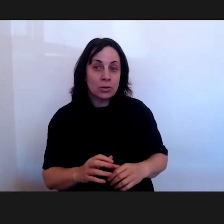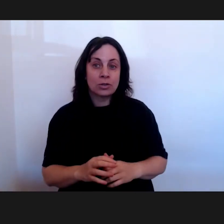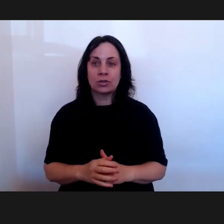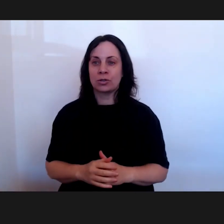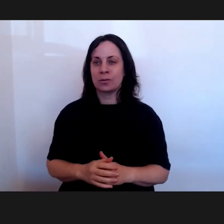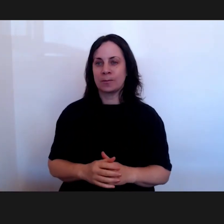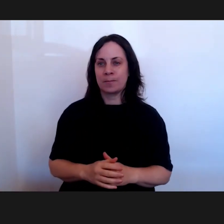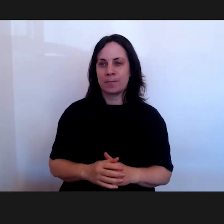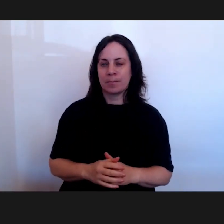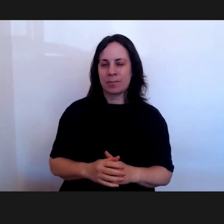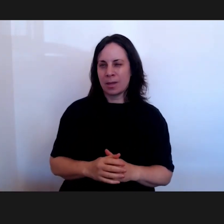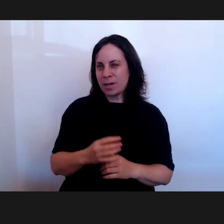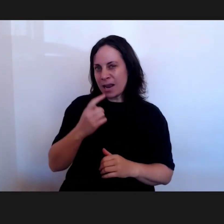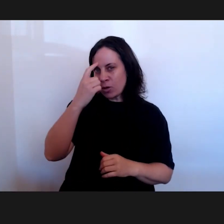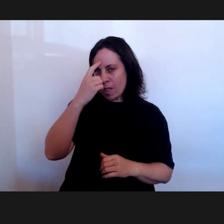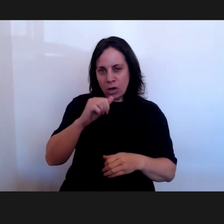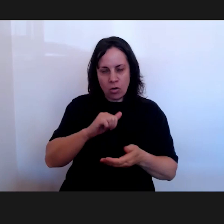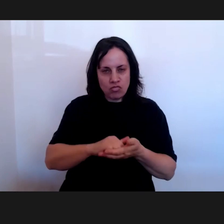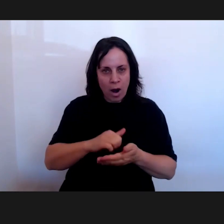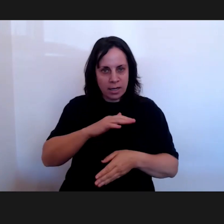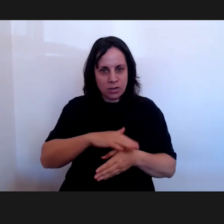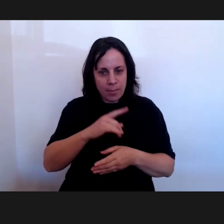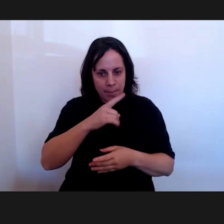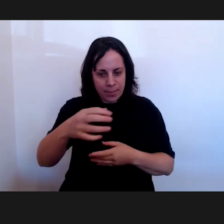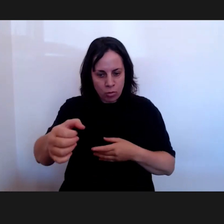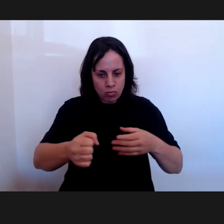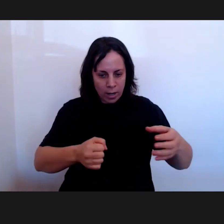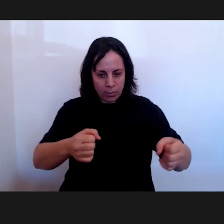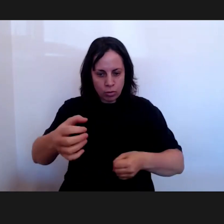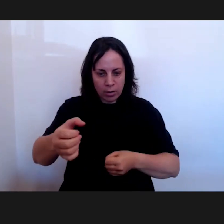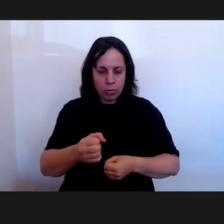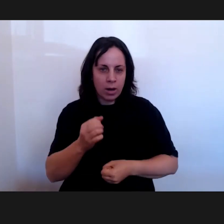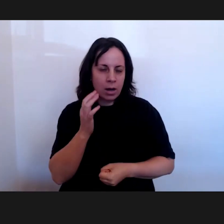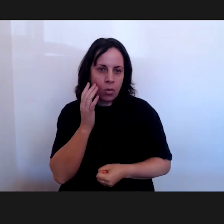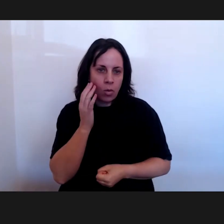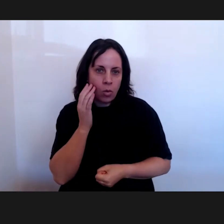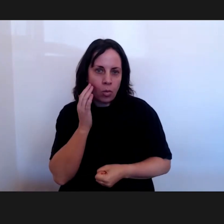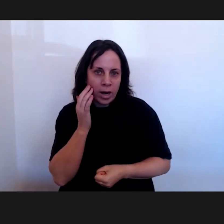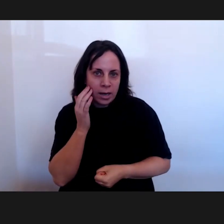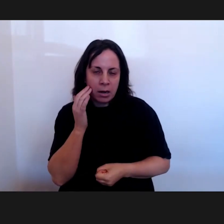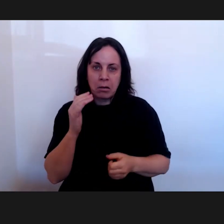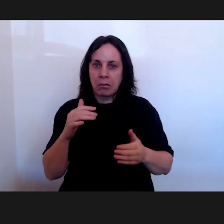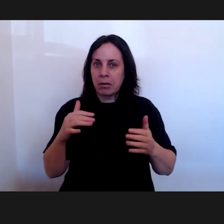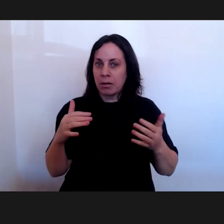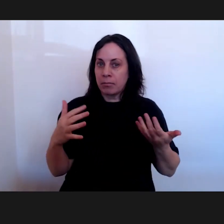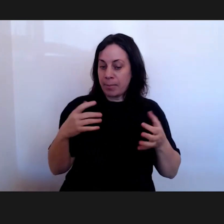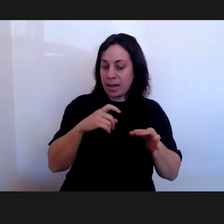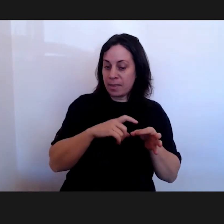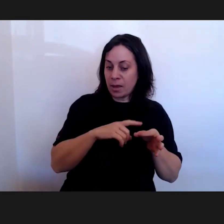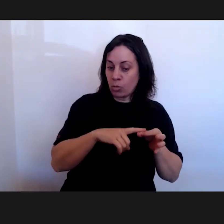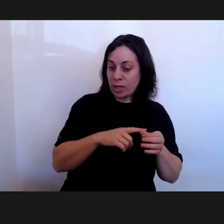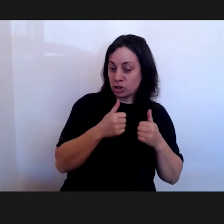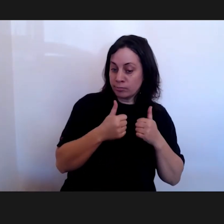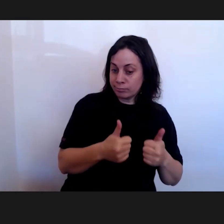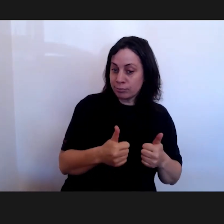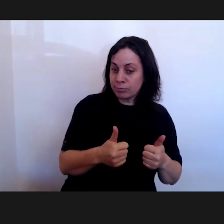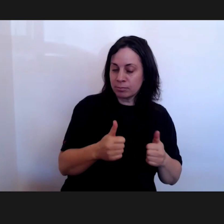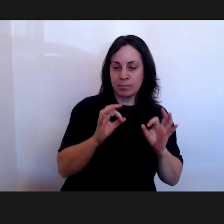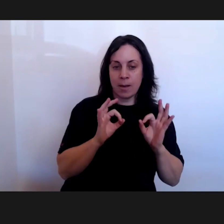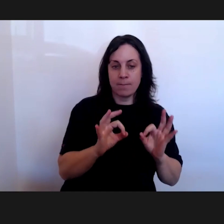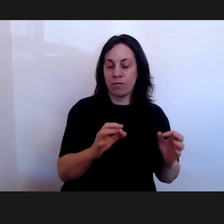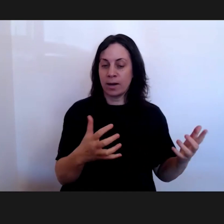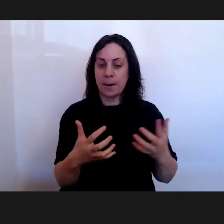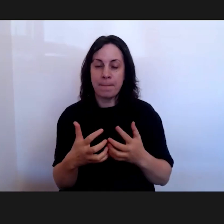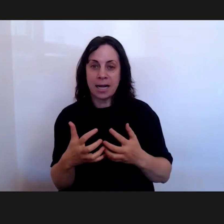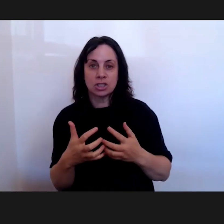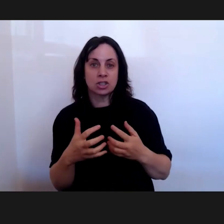you bring people in? Do you bring them in at the time of actually deciding whether the question is right? Like Daniel was saying, do you first decide